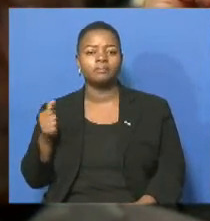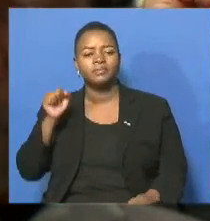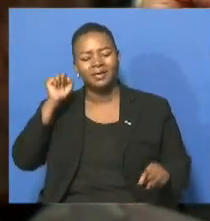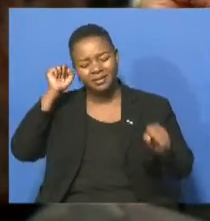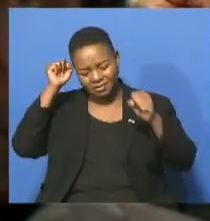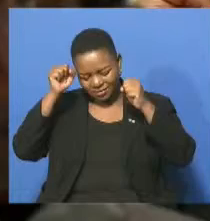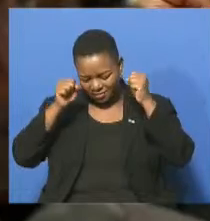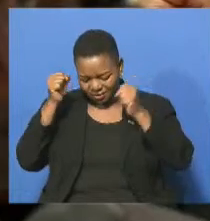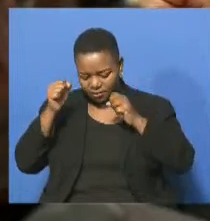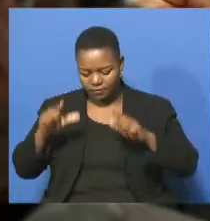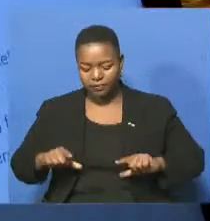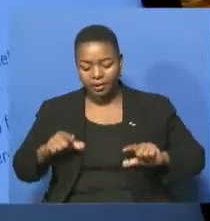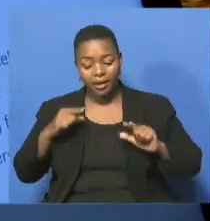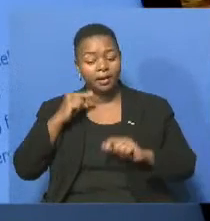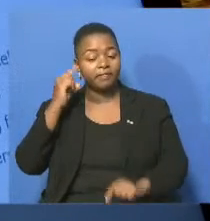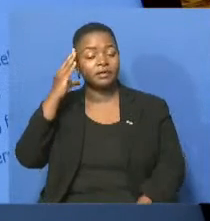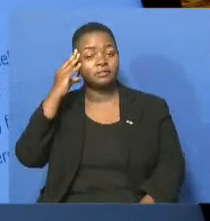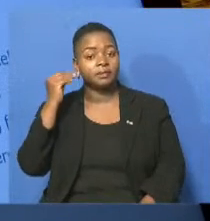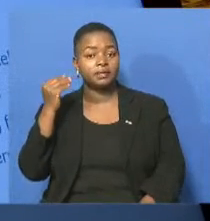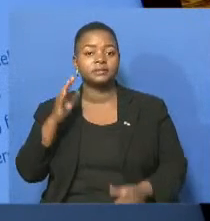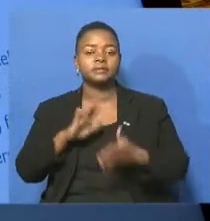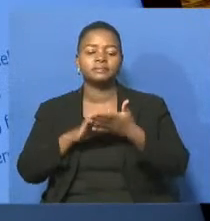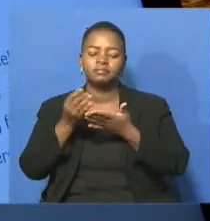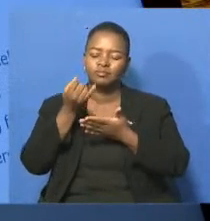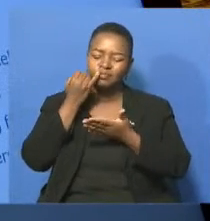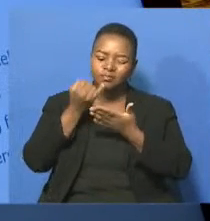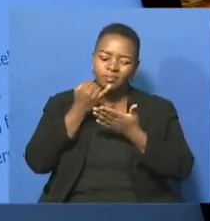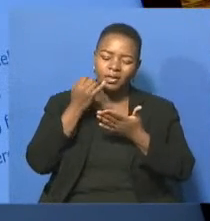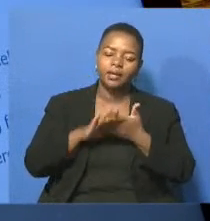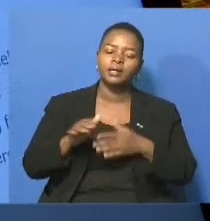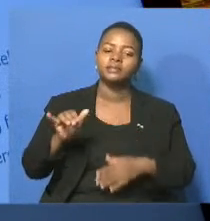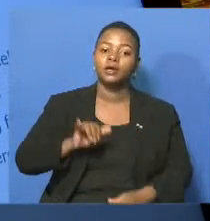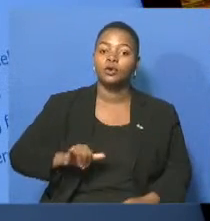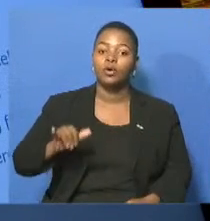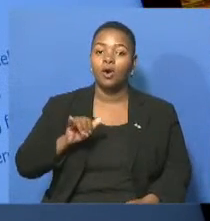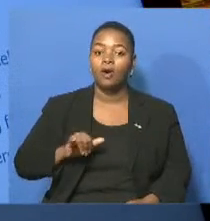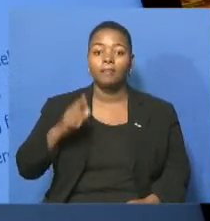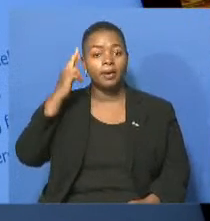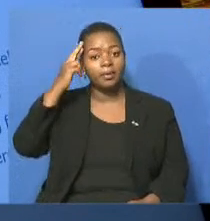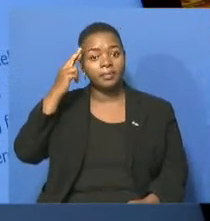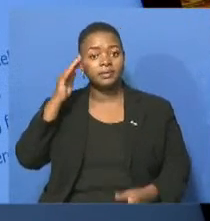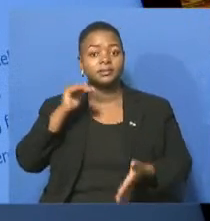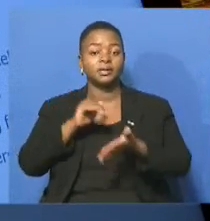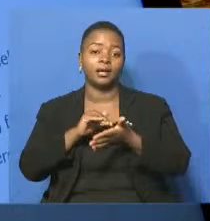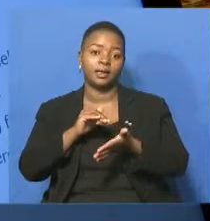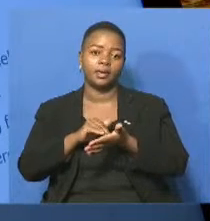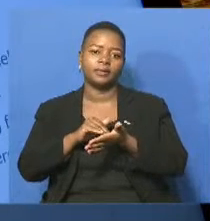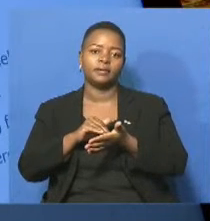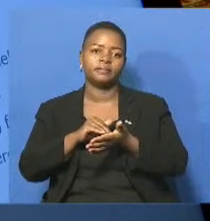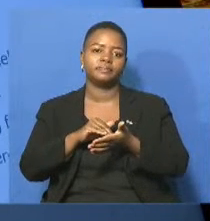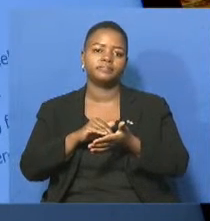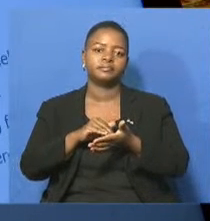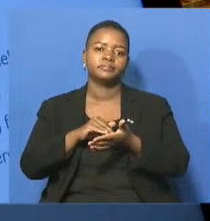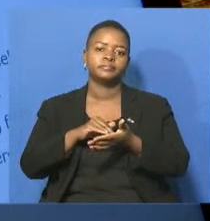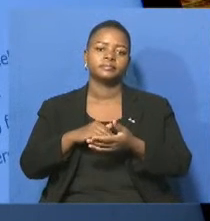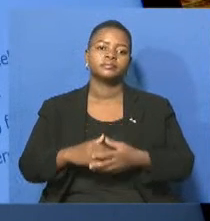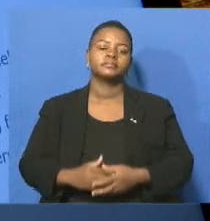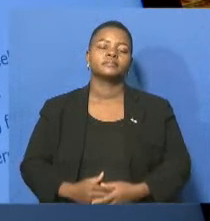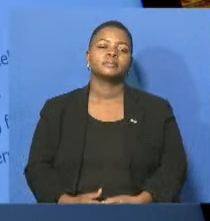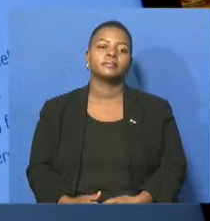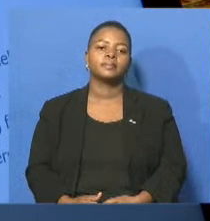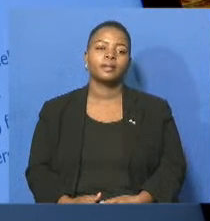stressful life events. Substance abuse is a common factor as well in this